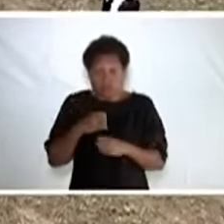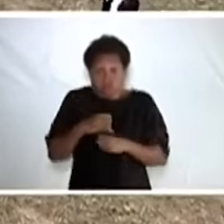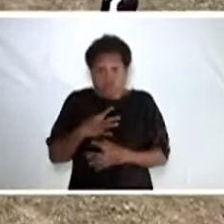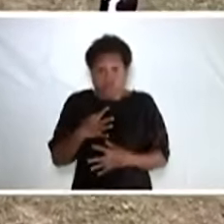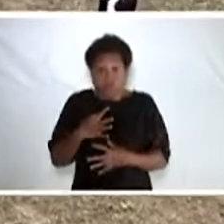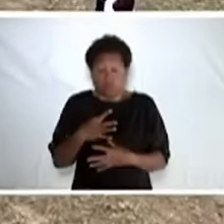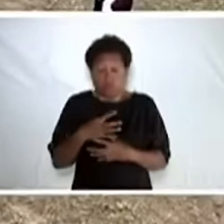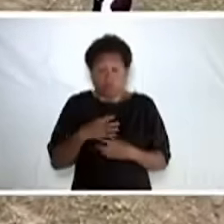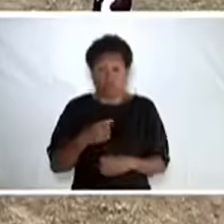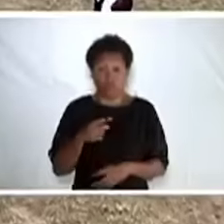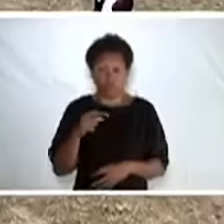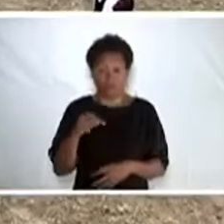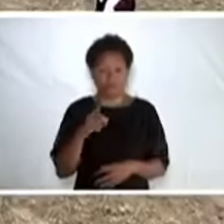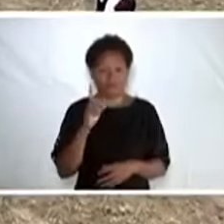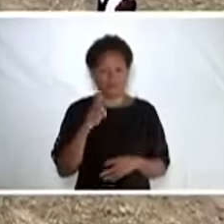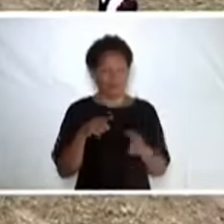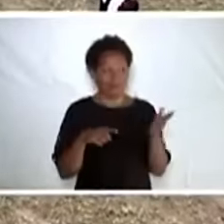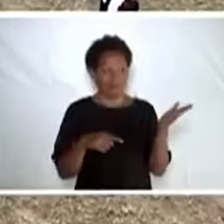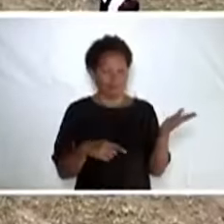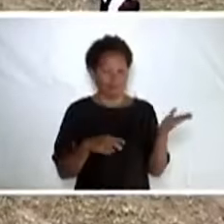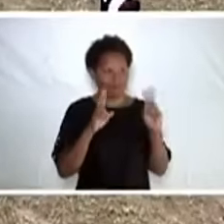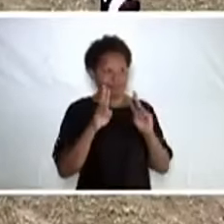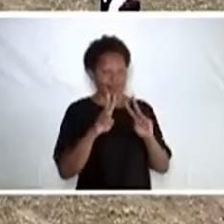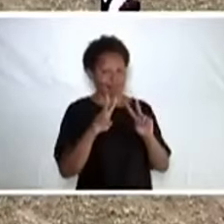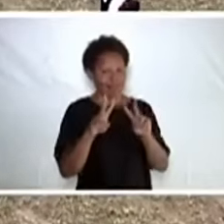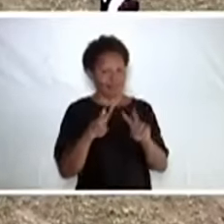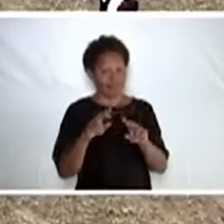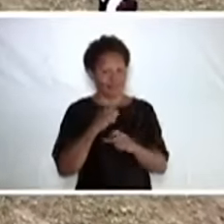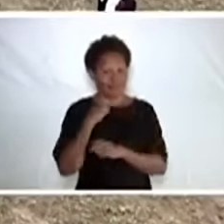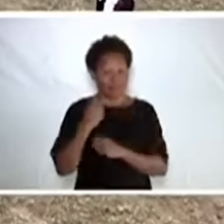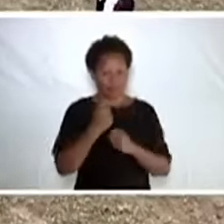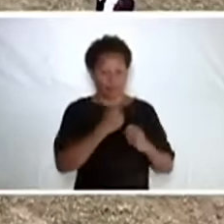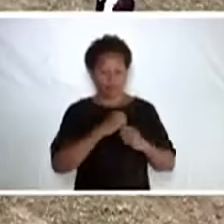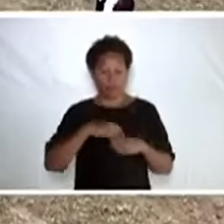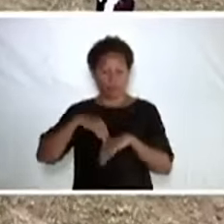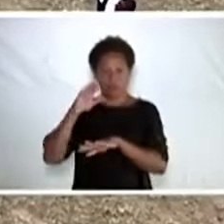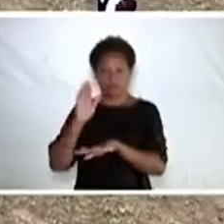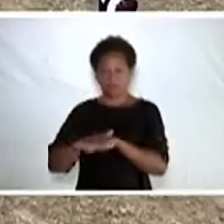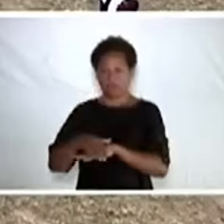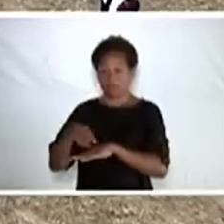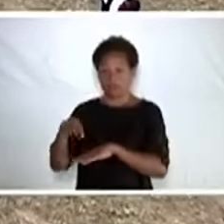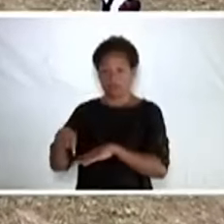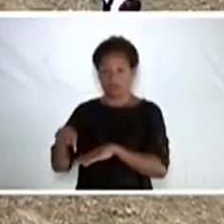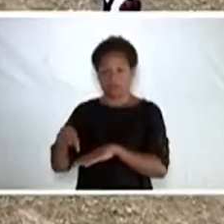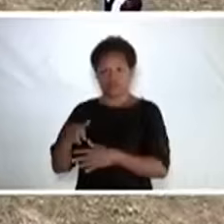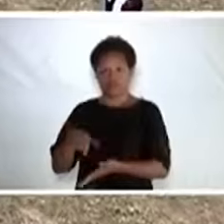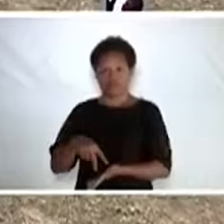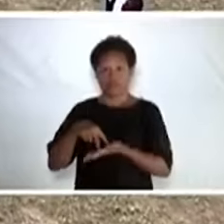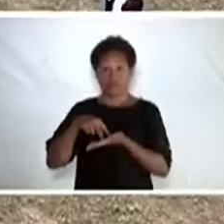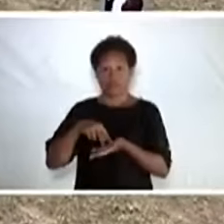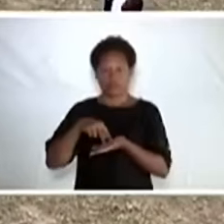yeninda sarabira tona leni mataivalu, karto toka tiki basarana da kaini banongo, herto tu bandua, herto bare